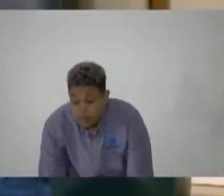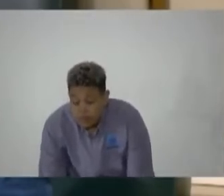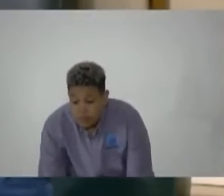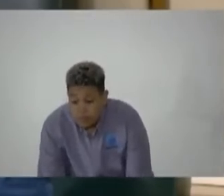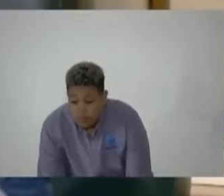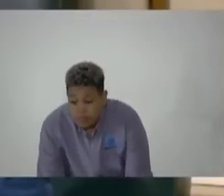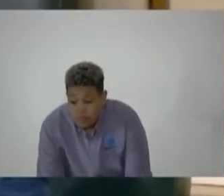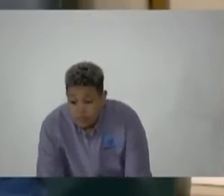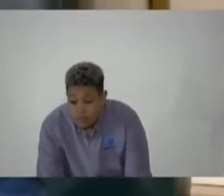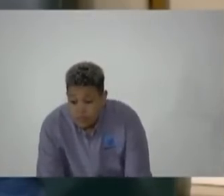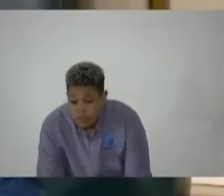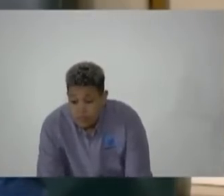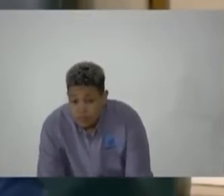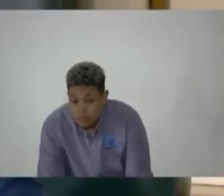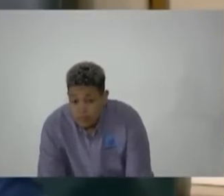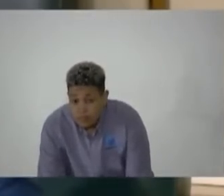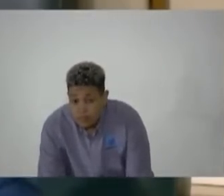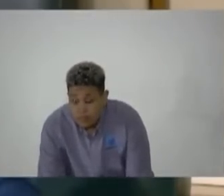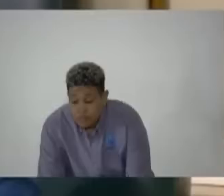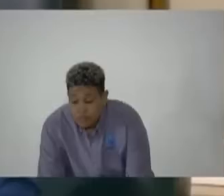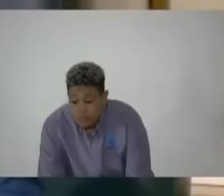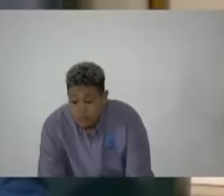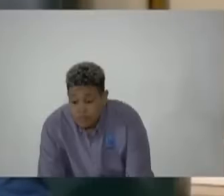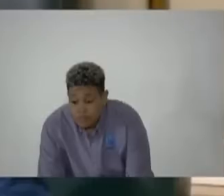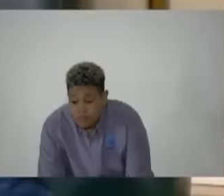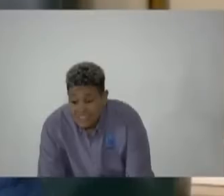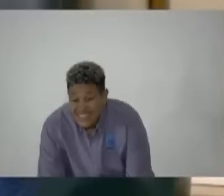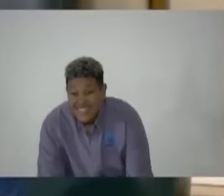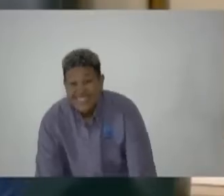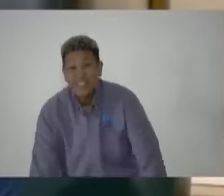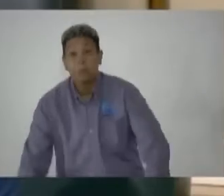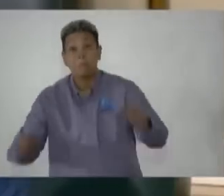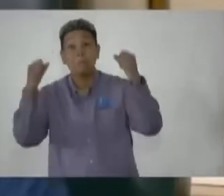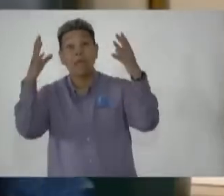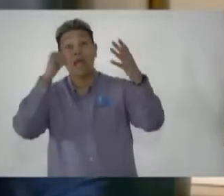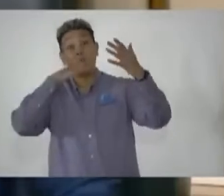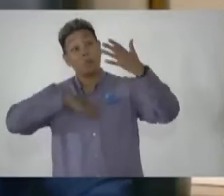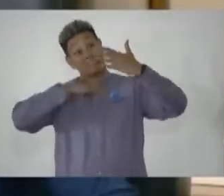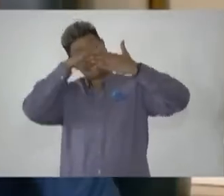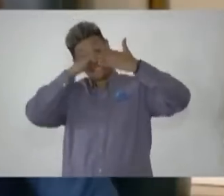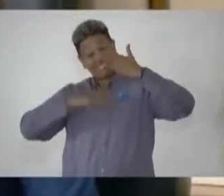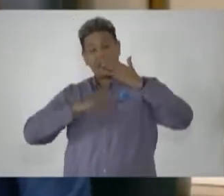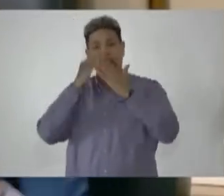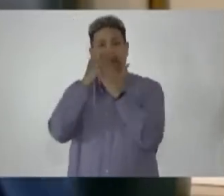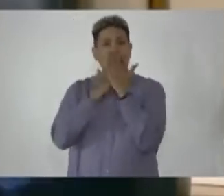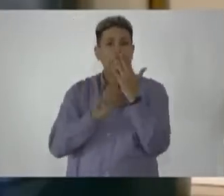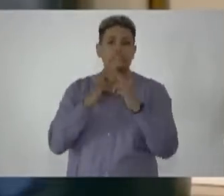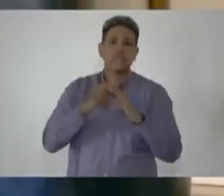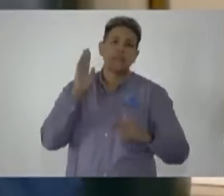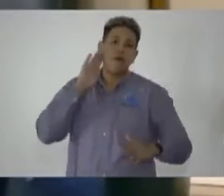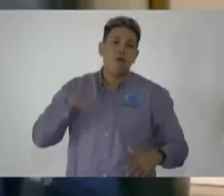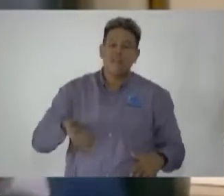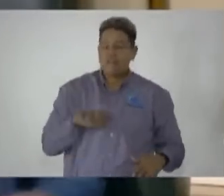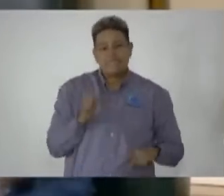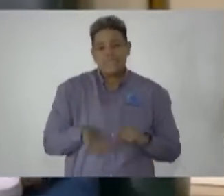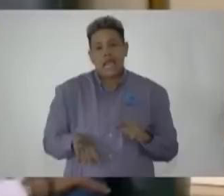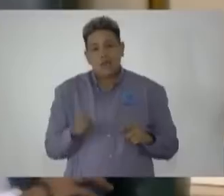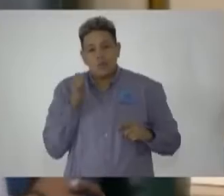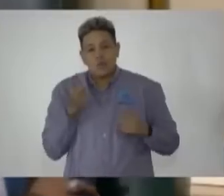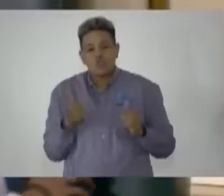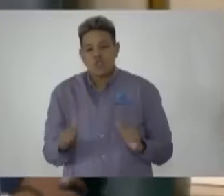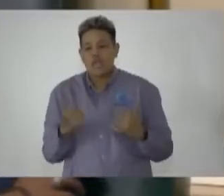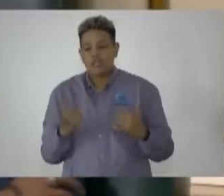of parliament who have made their mark on this great nation of ours. And so I won't try today, but we will